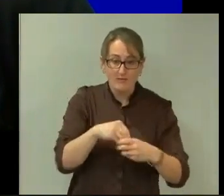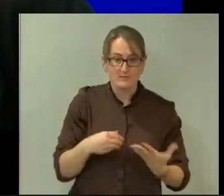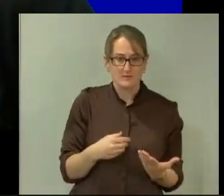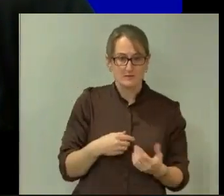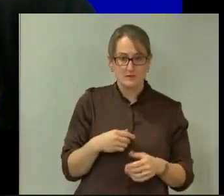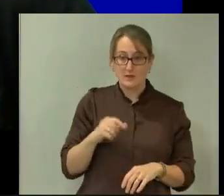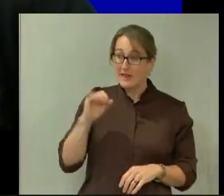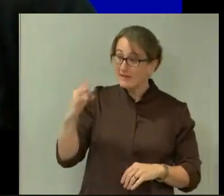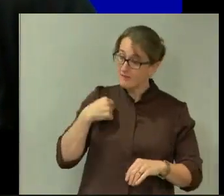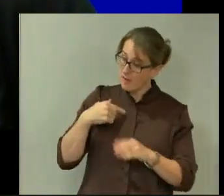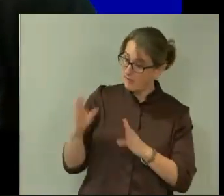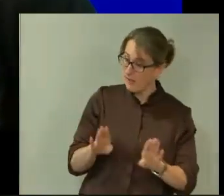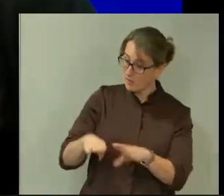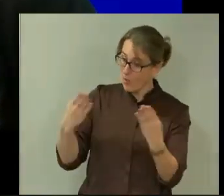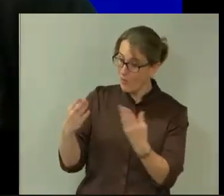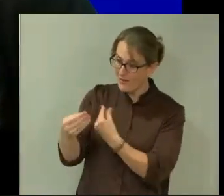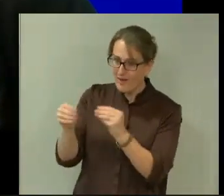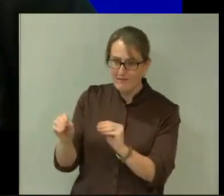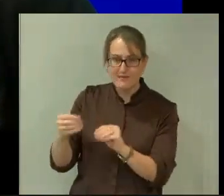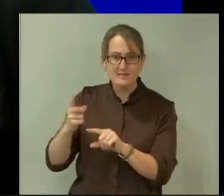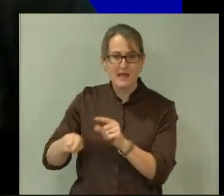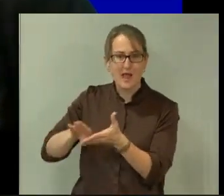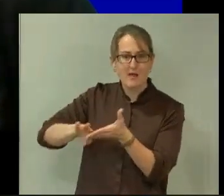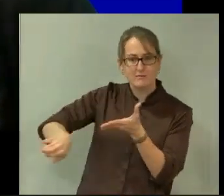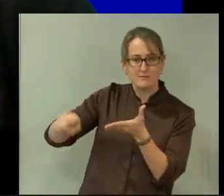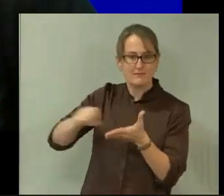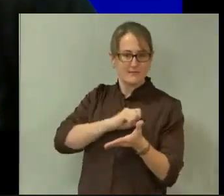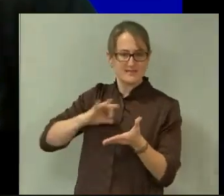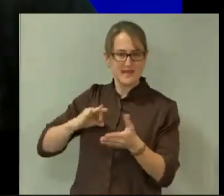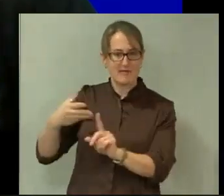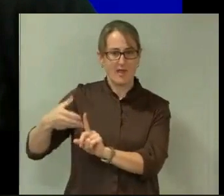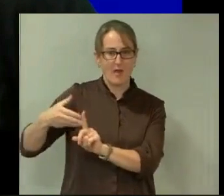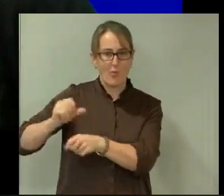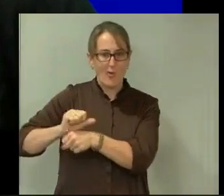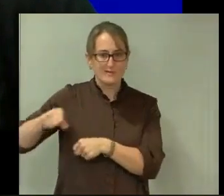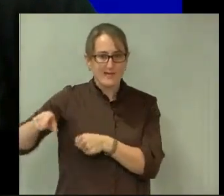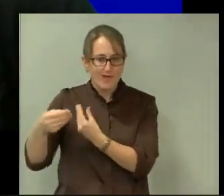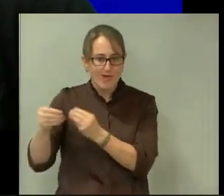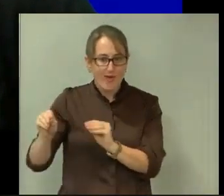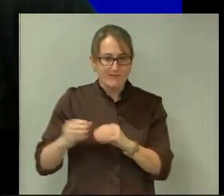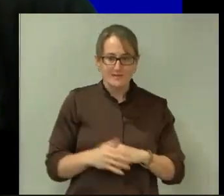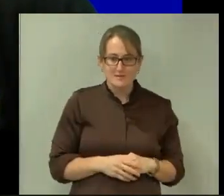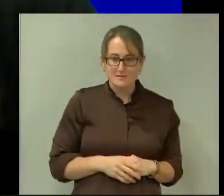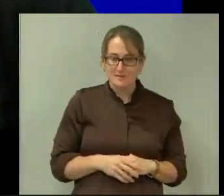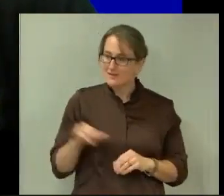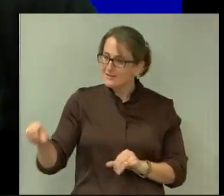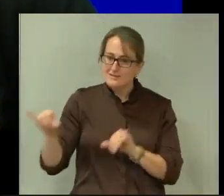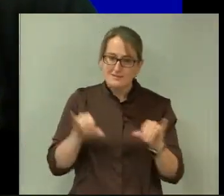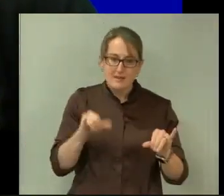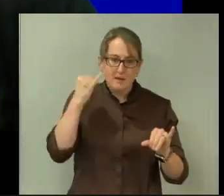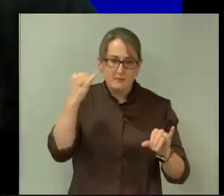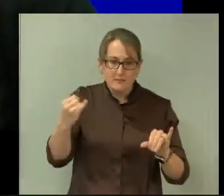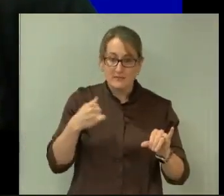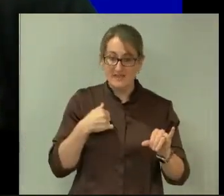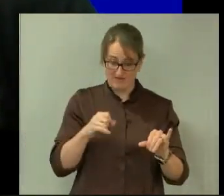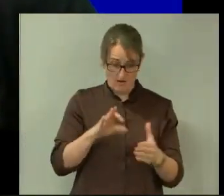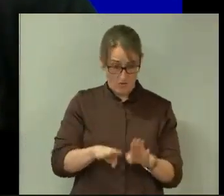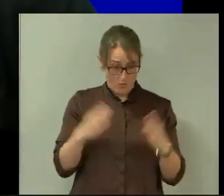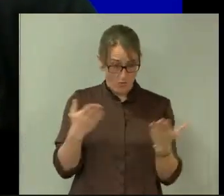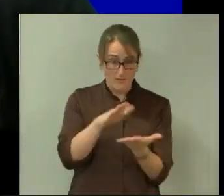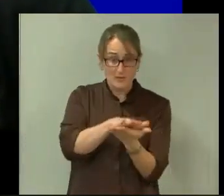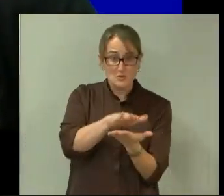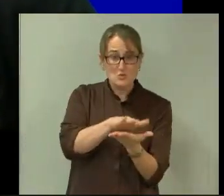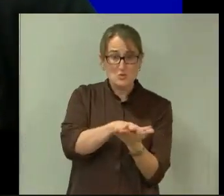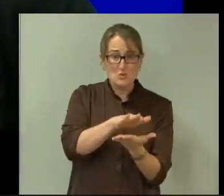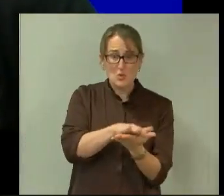that plan. And you cannot have a plan on opening up a school if you don't have